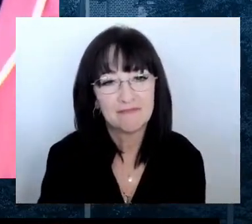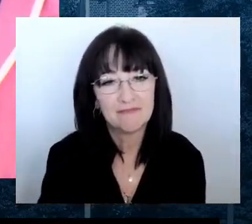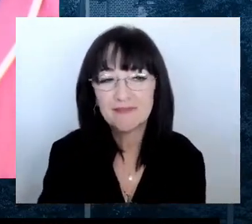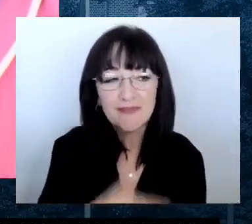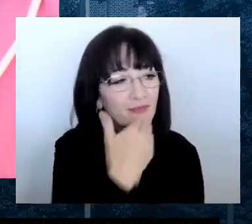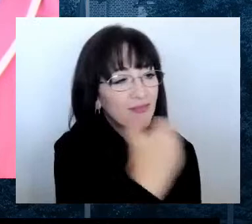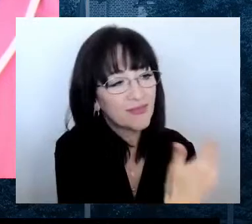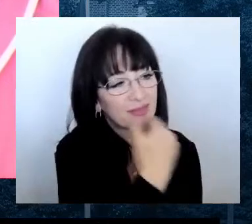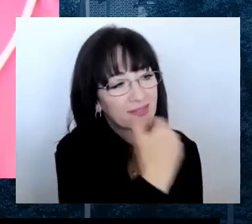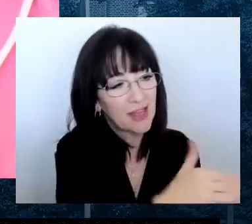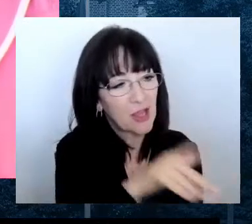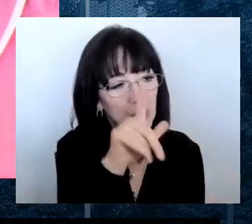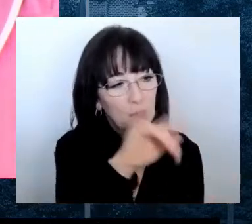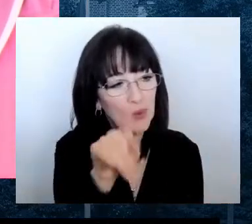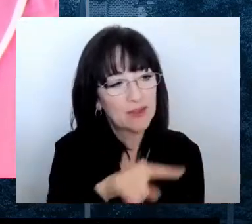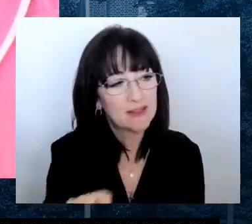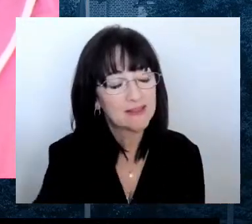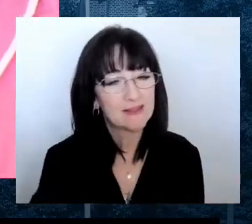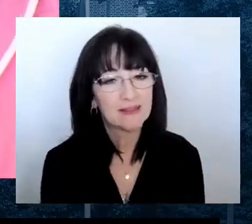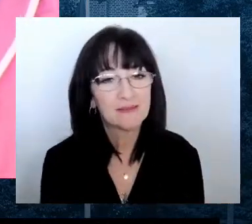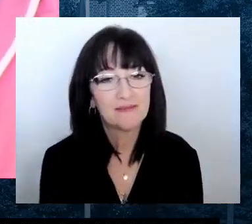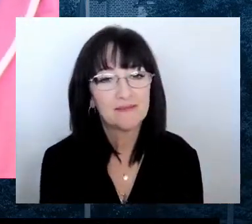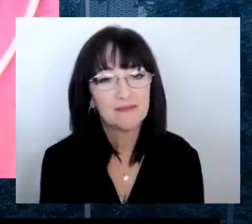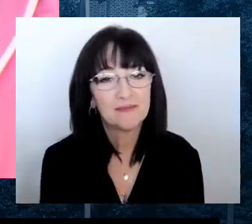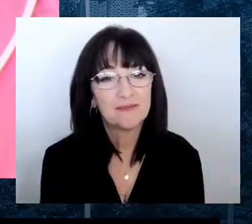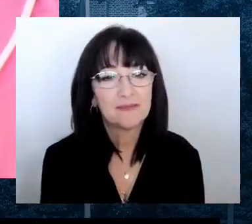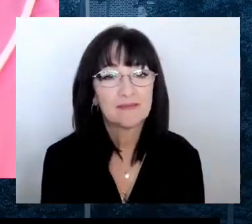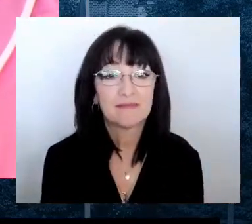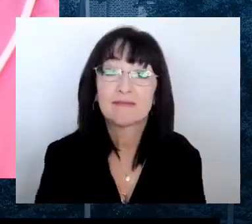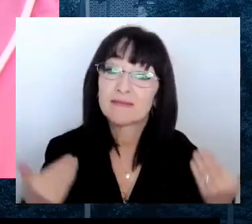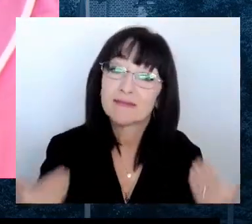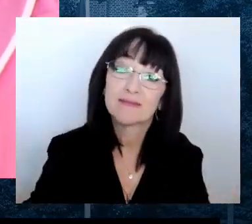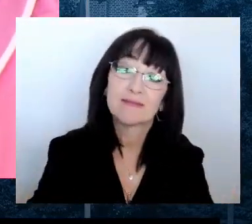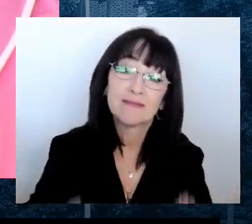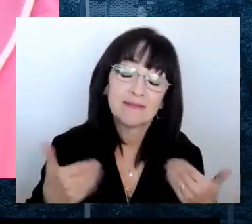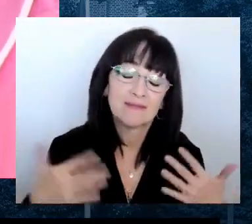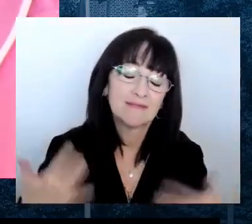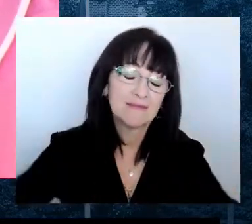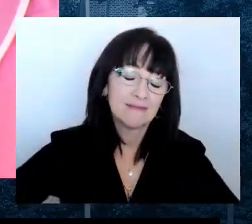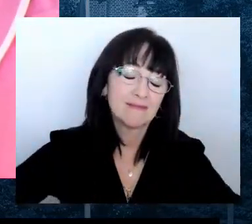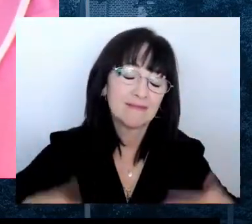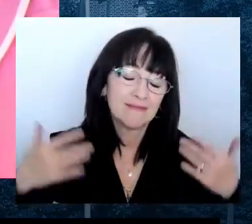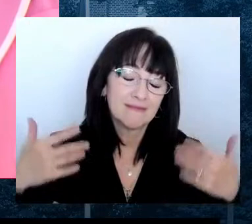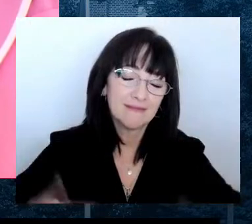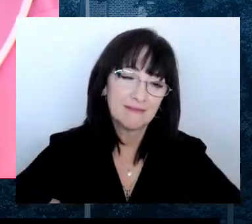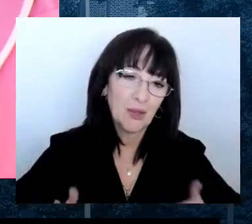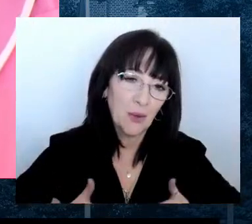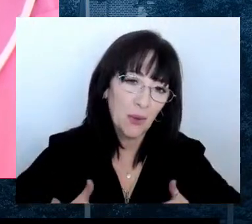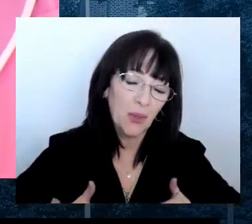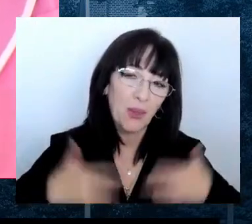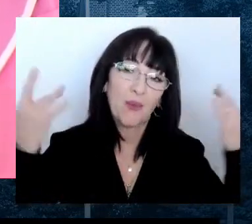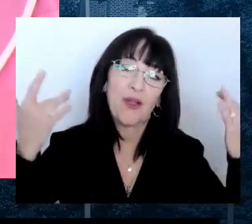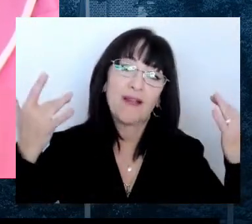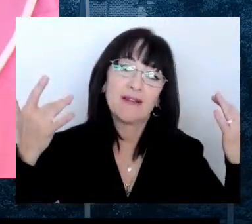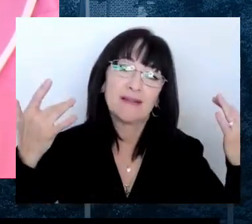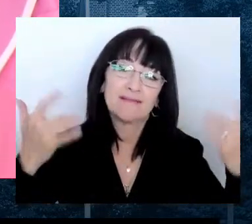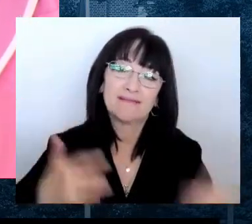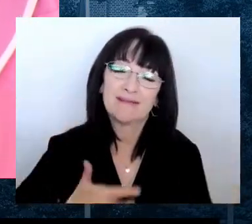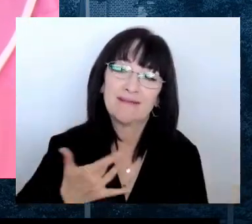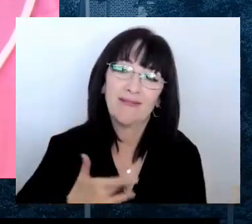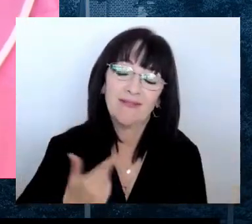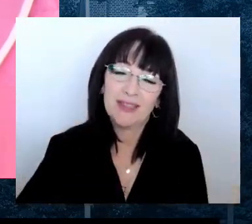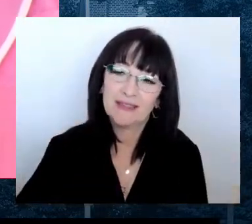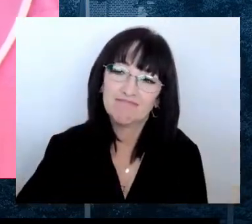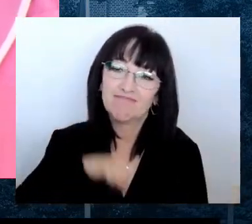Thank you, Liz. I am beyond thrilled and honored to be here today to witness